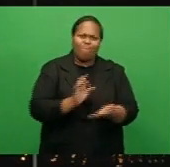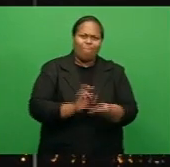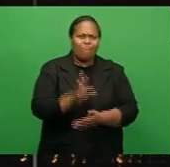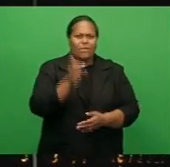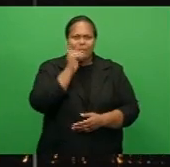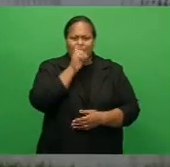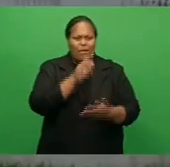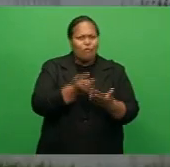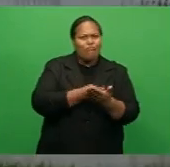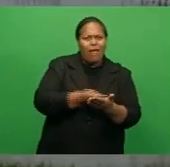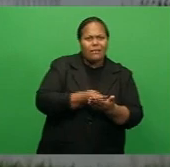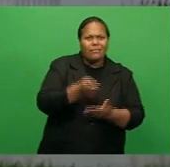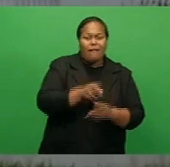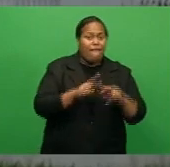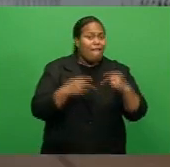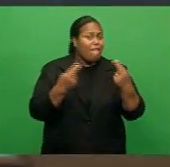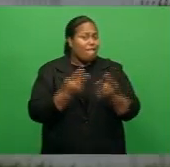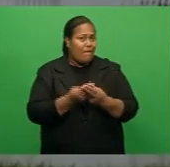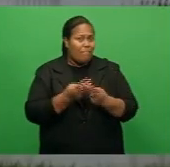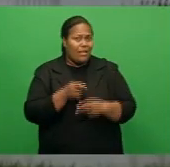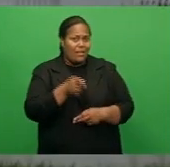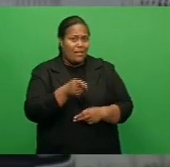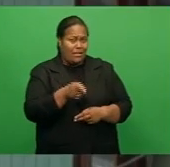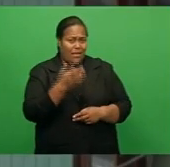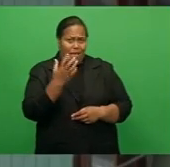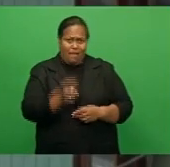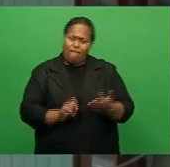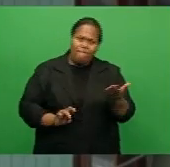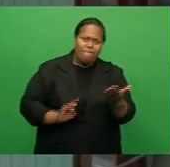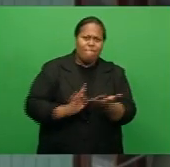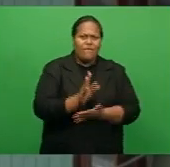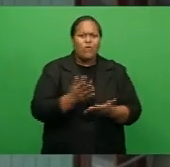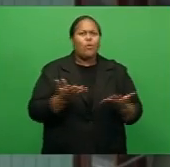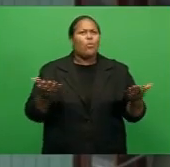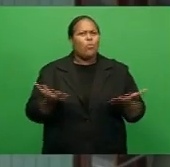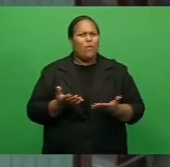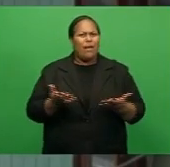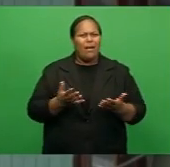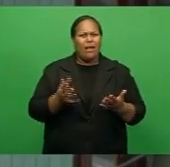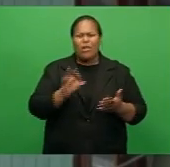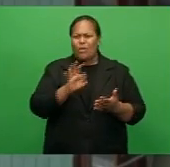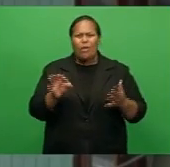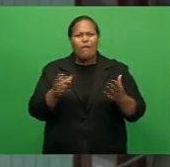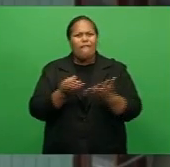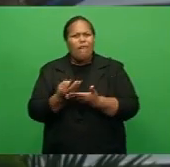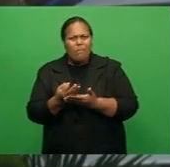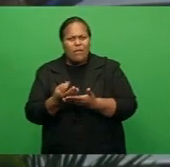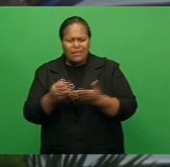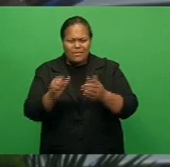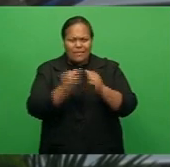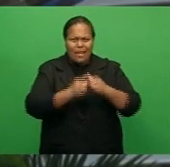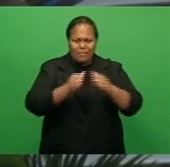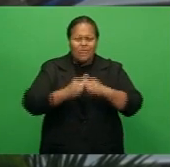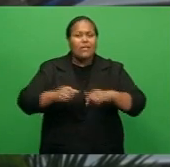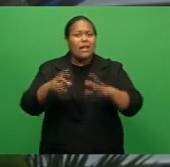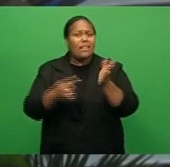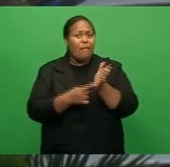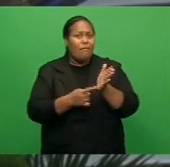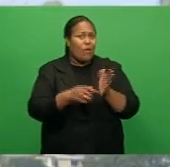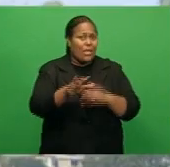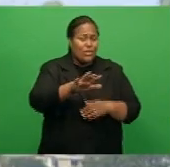tenants. The family that was arbitrarily evicted from their flat in an informal settlement in Tamavua Suva have been